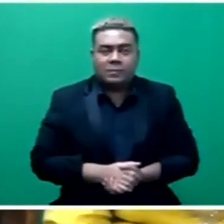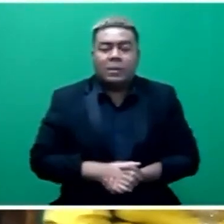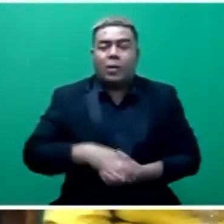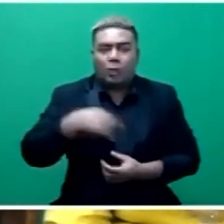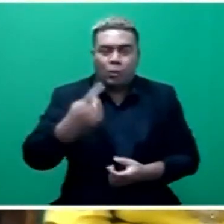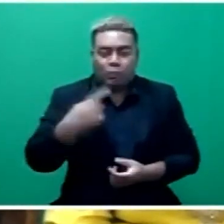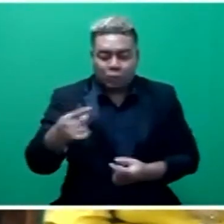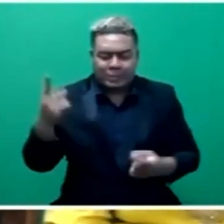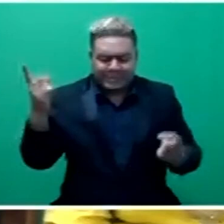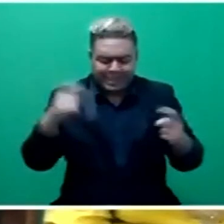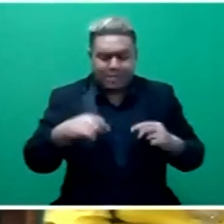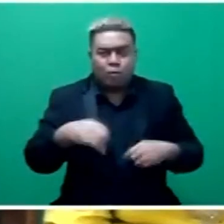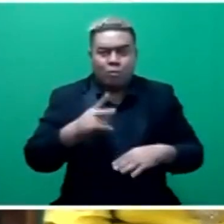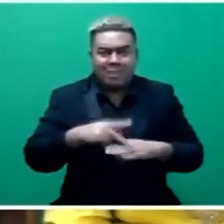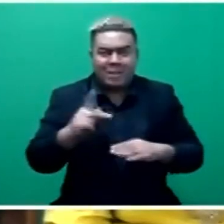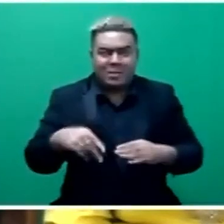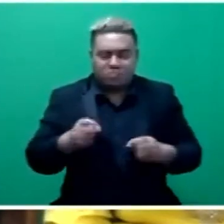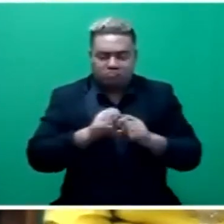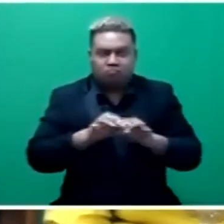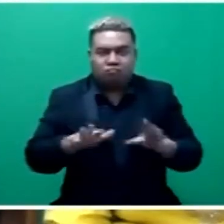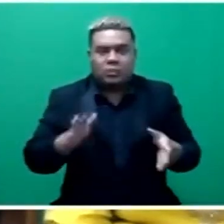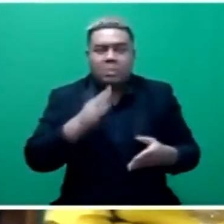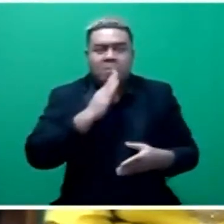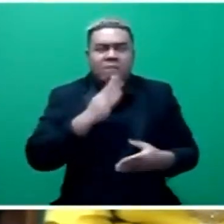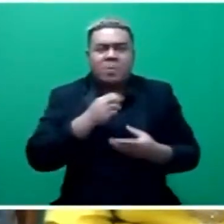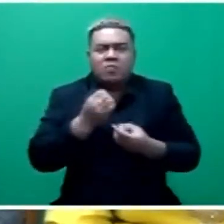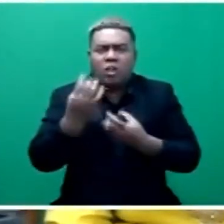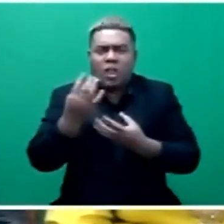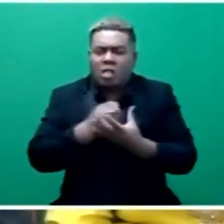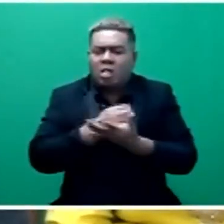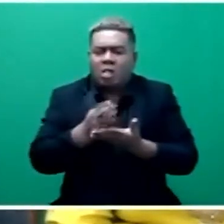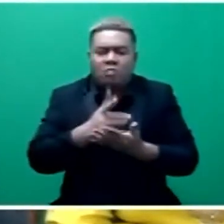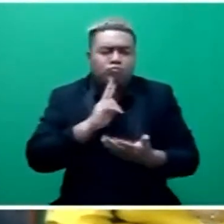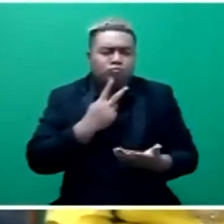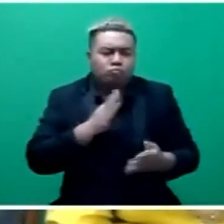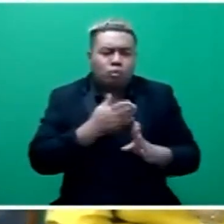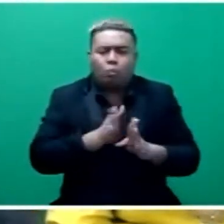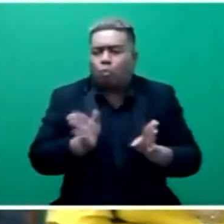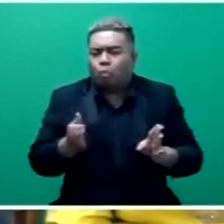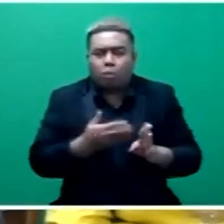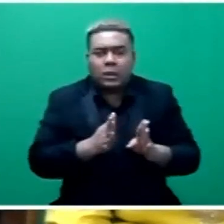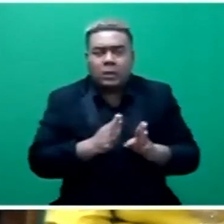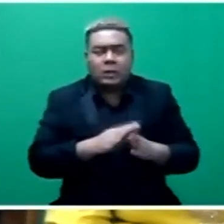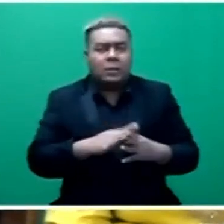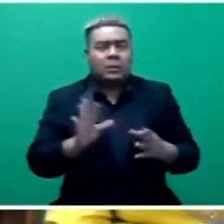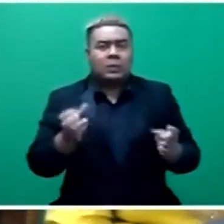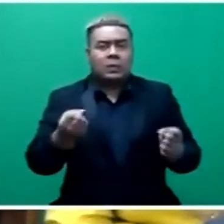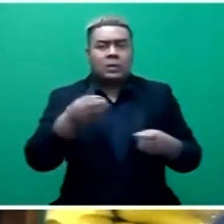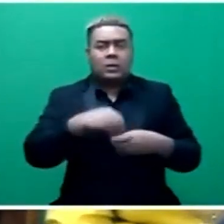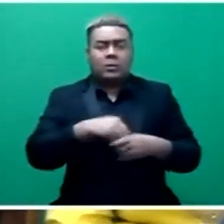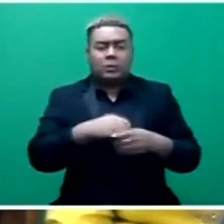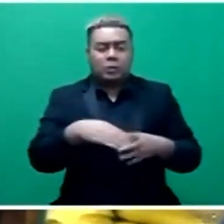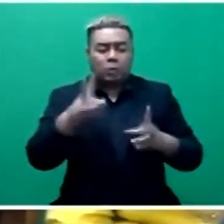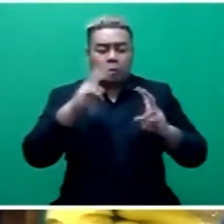continuously come to Parliament, spread misinformation, Mr. Speaker, sir. And this, the Commission of Inquiry, of course, Mr. Speaker, sir,